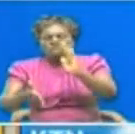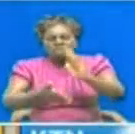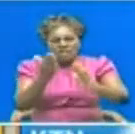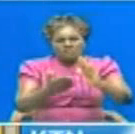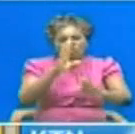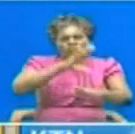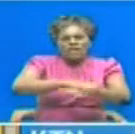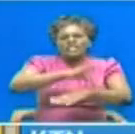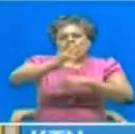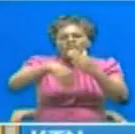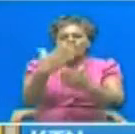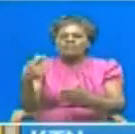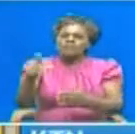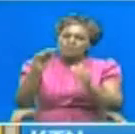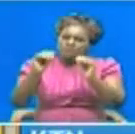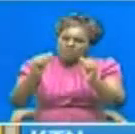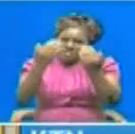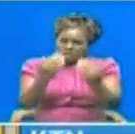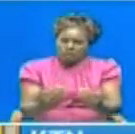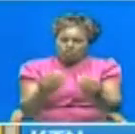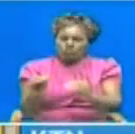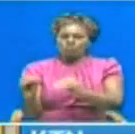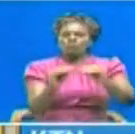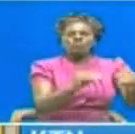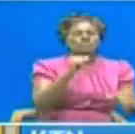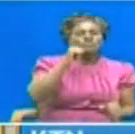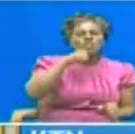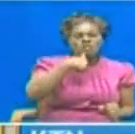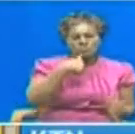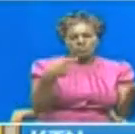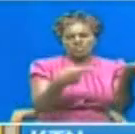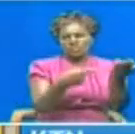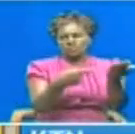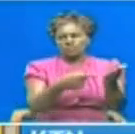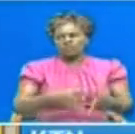that is needed to set up the new model all right, of all right. Transmission.